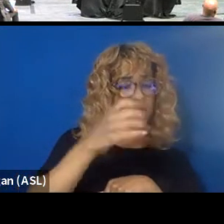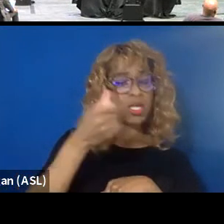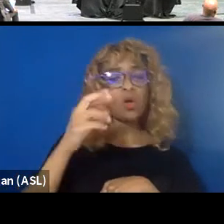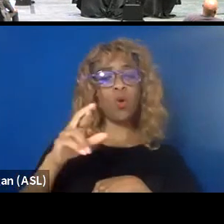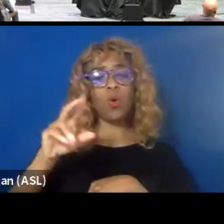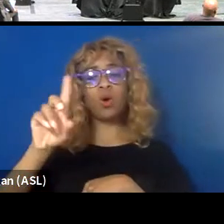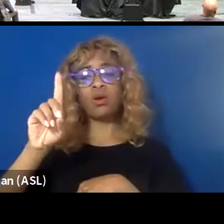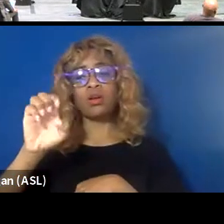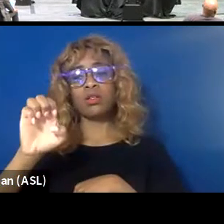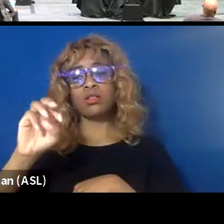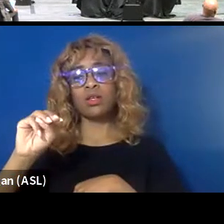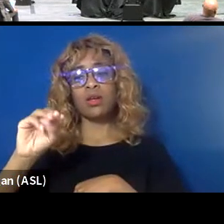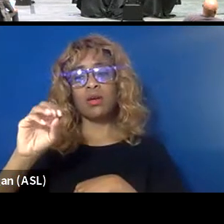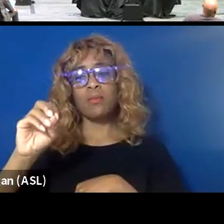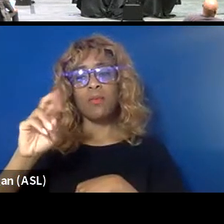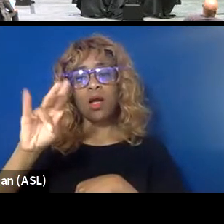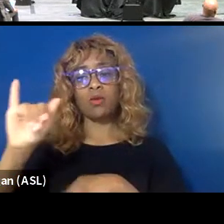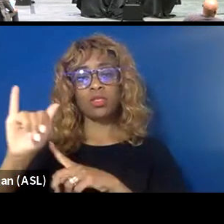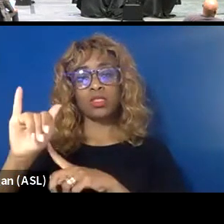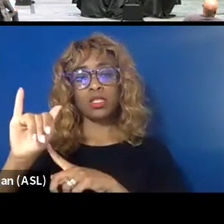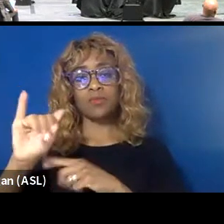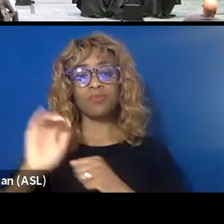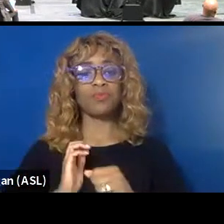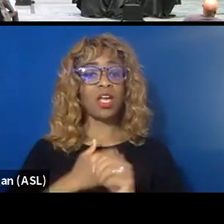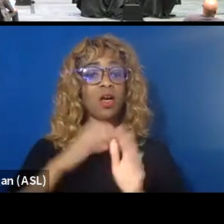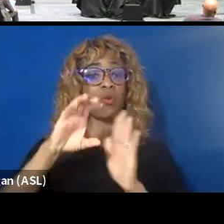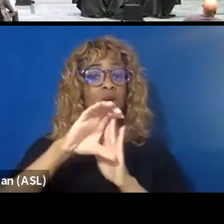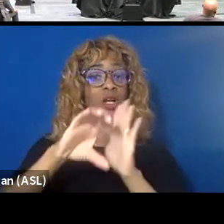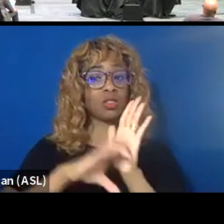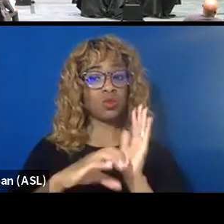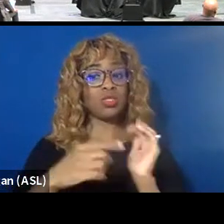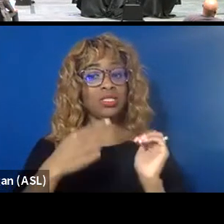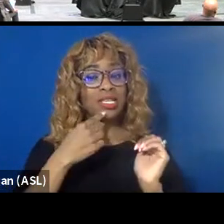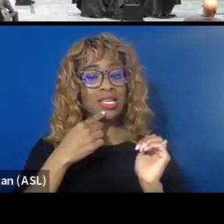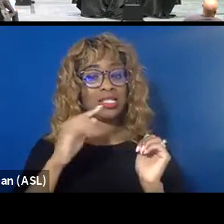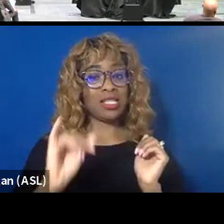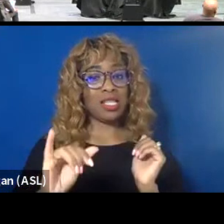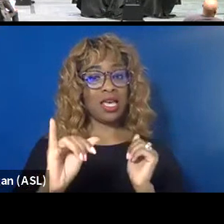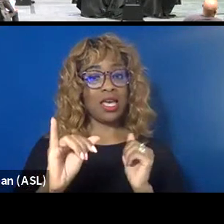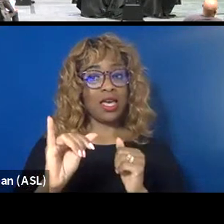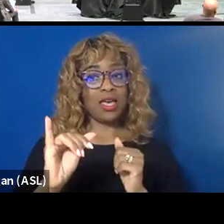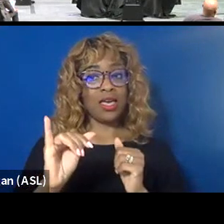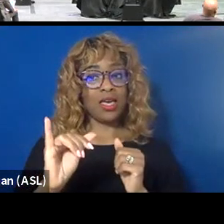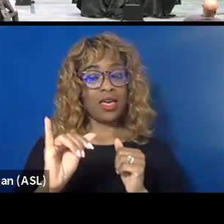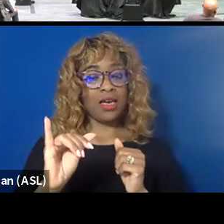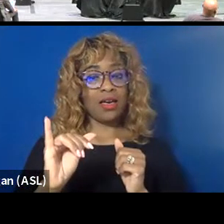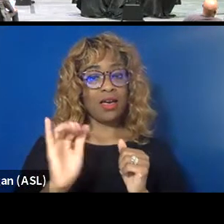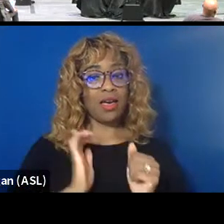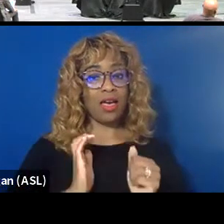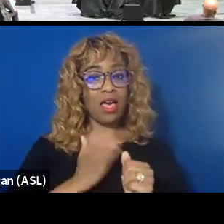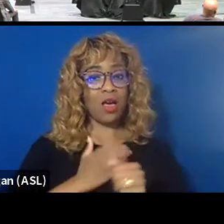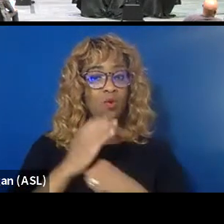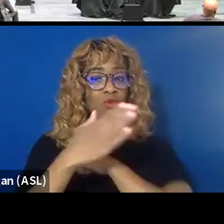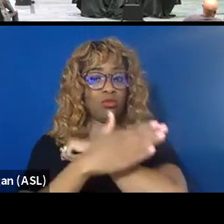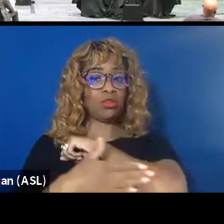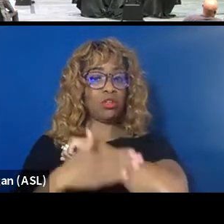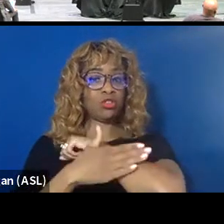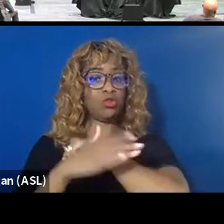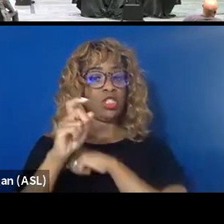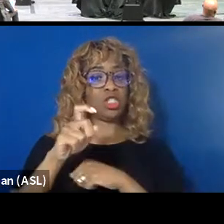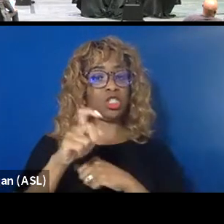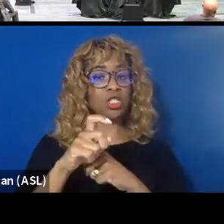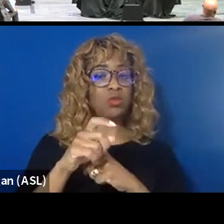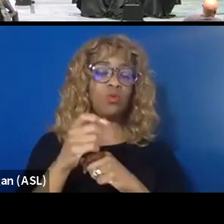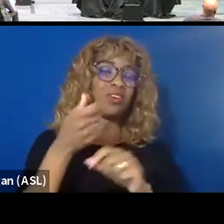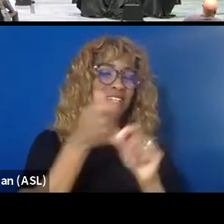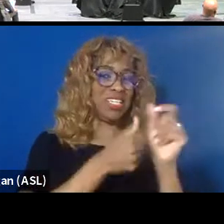And our Constitution says that our country should be, that